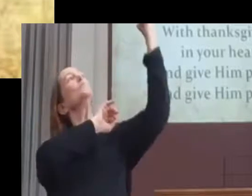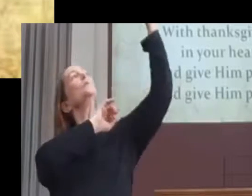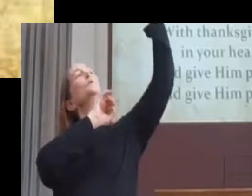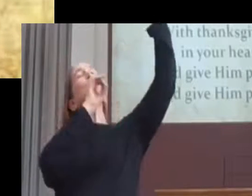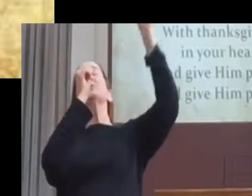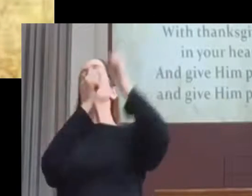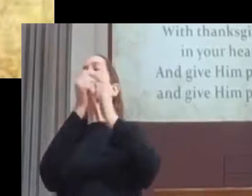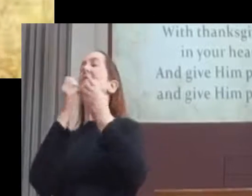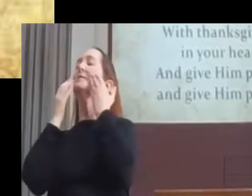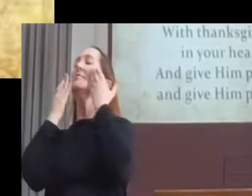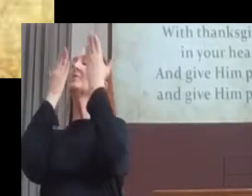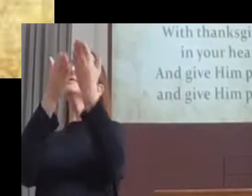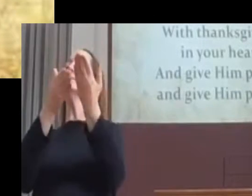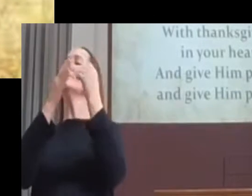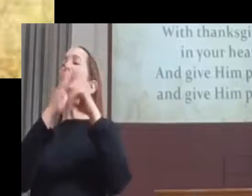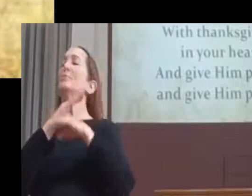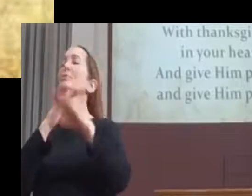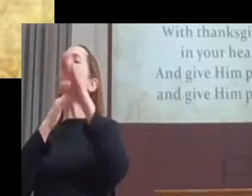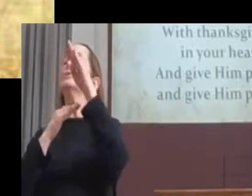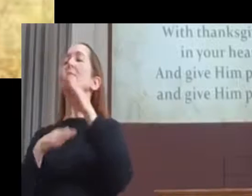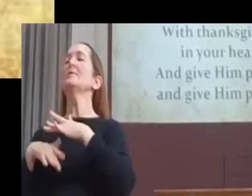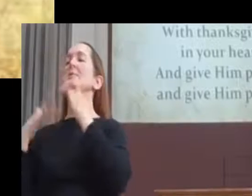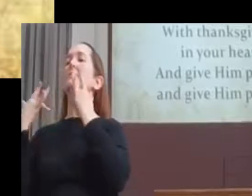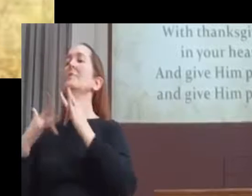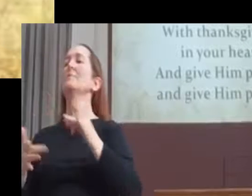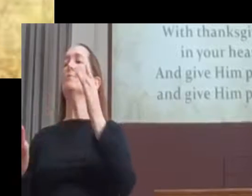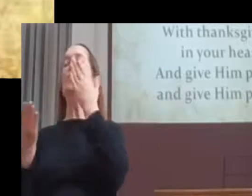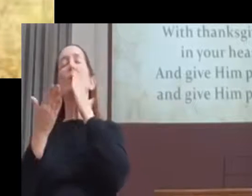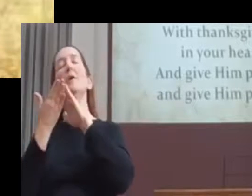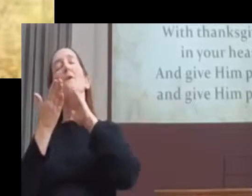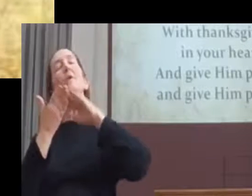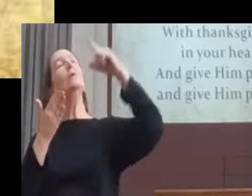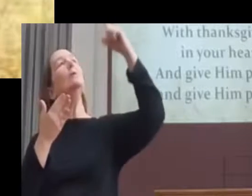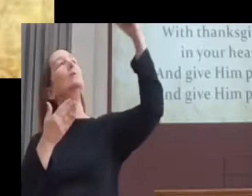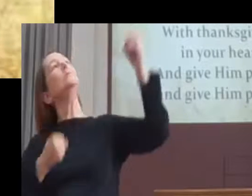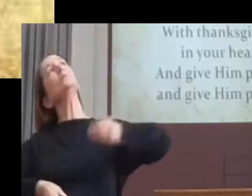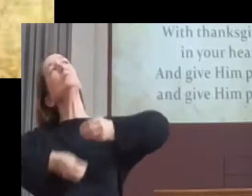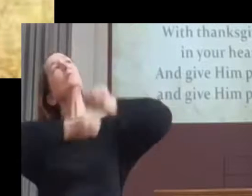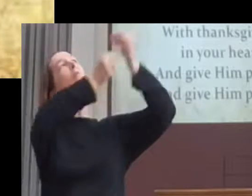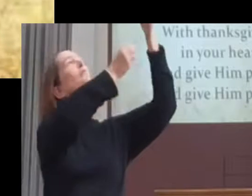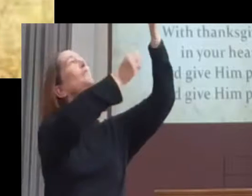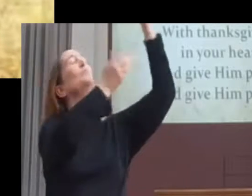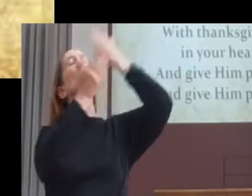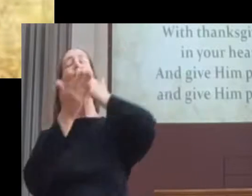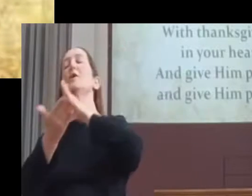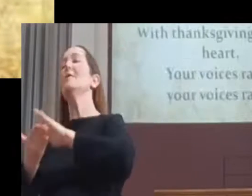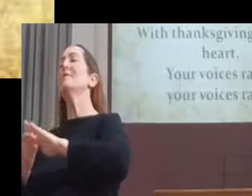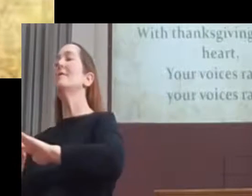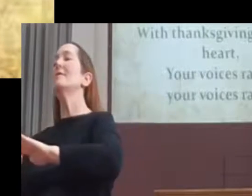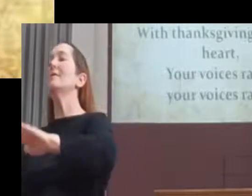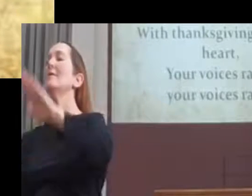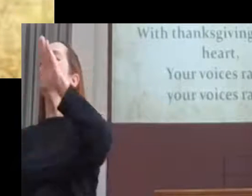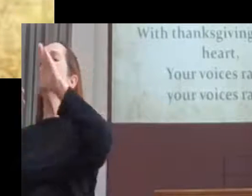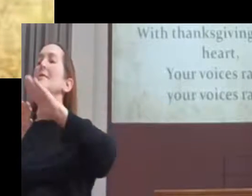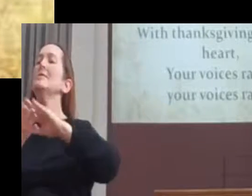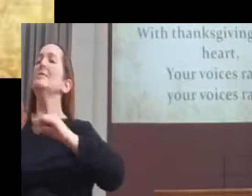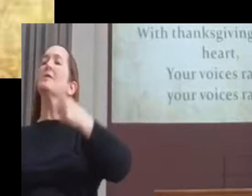Come into His presence with thanksgiving in your heart, and give Him praise, and give